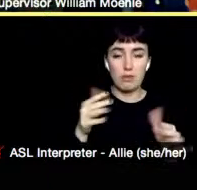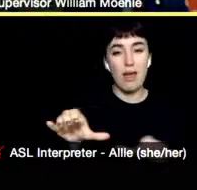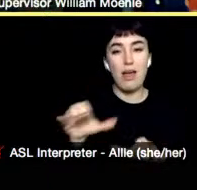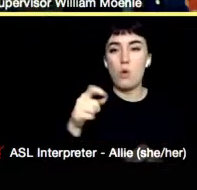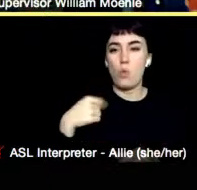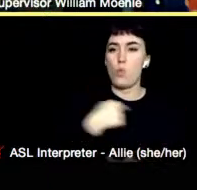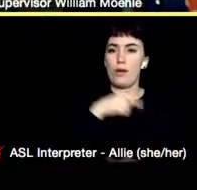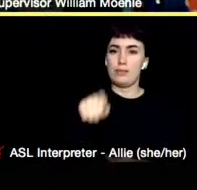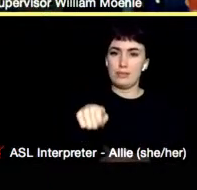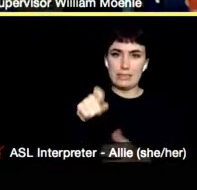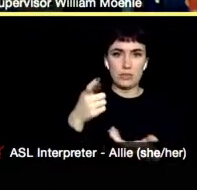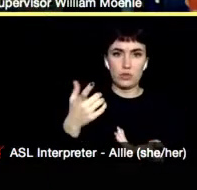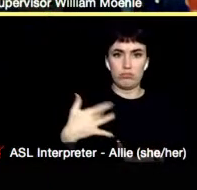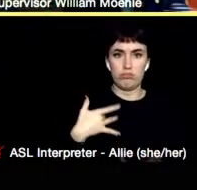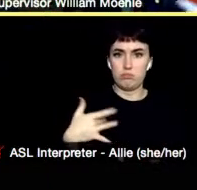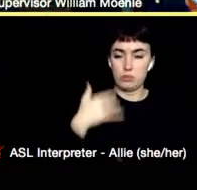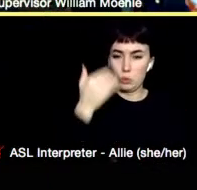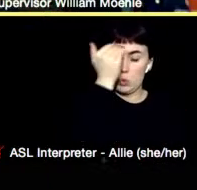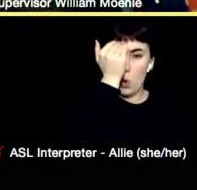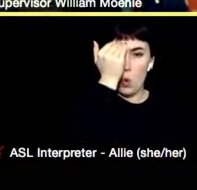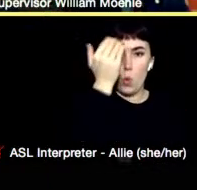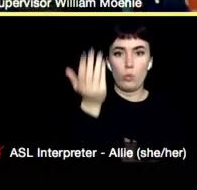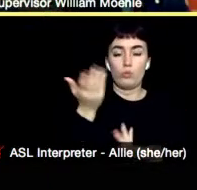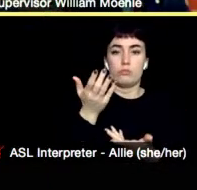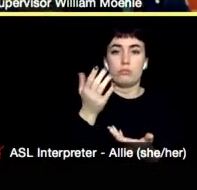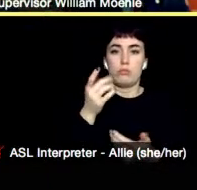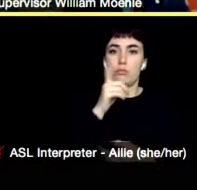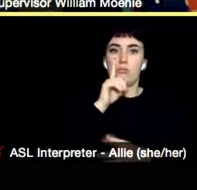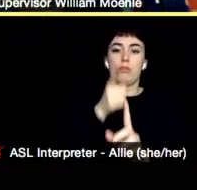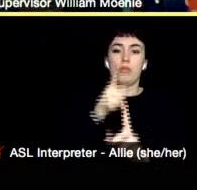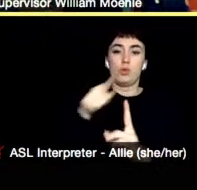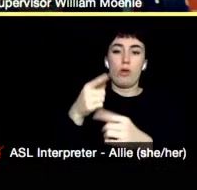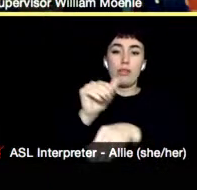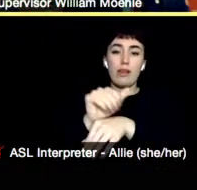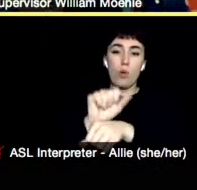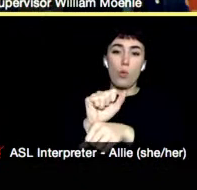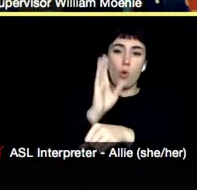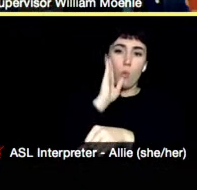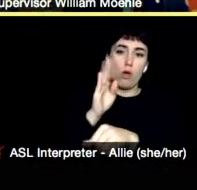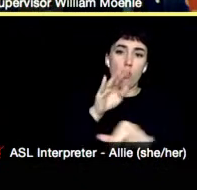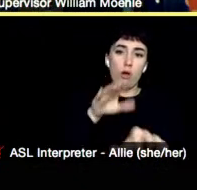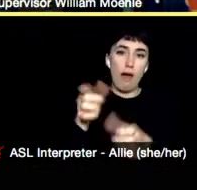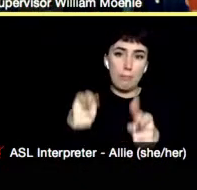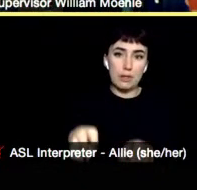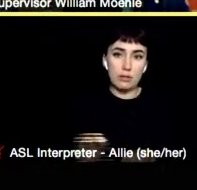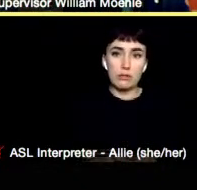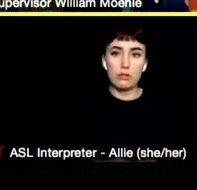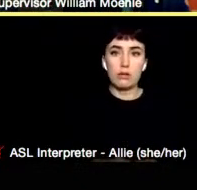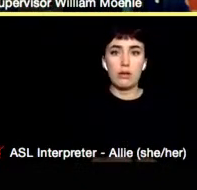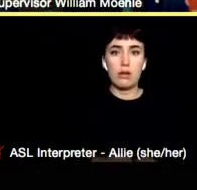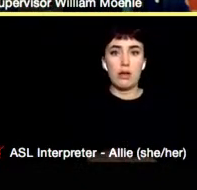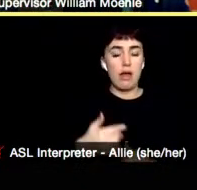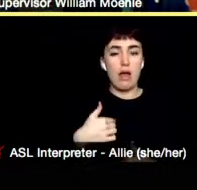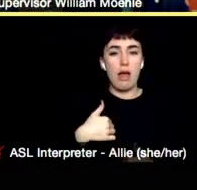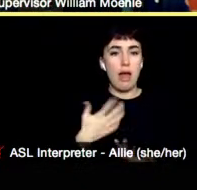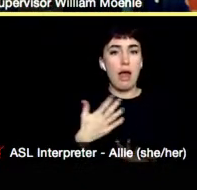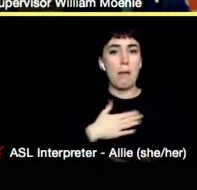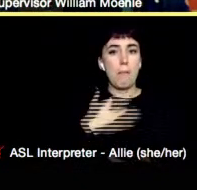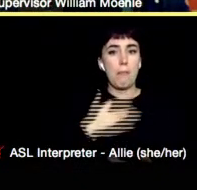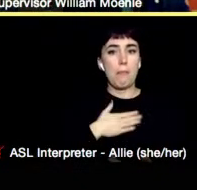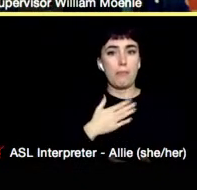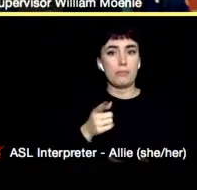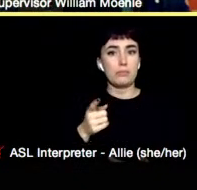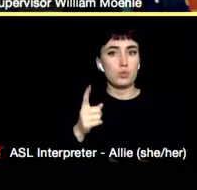have a sense that this is when the night work is going to be done. I'm glad to hear